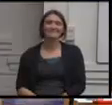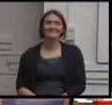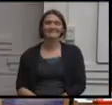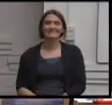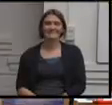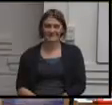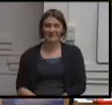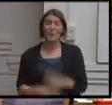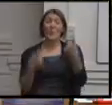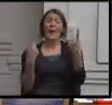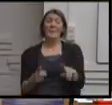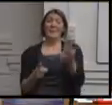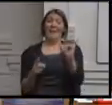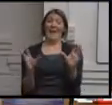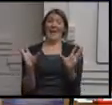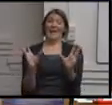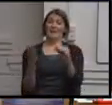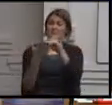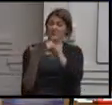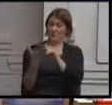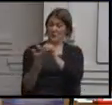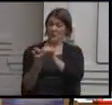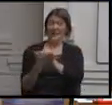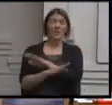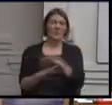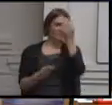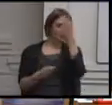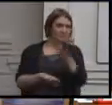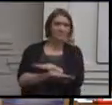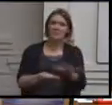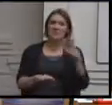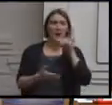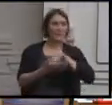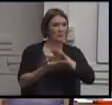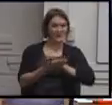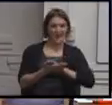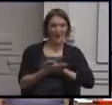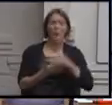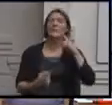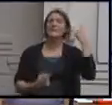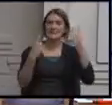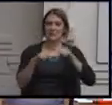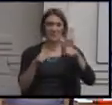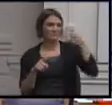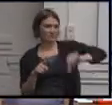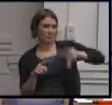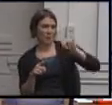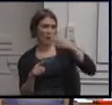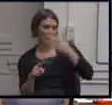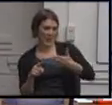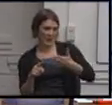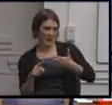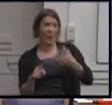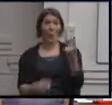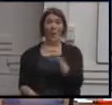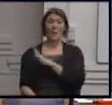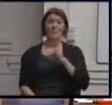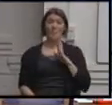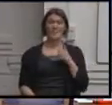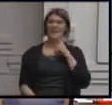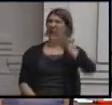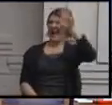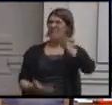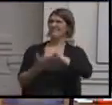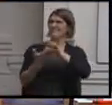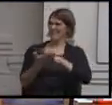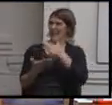We gave notice to everybody that the item had been considered and not included on the agenda. And one board member asked for it to be on